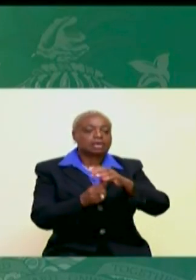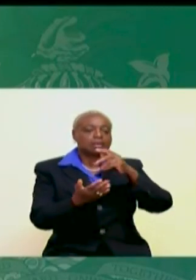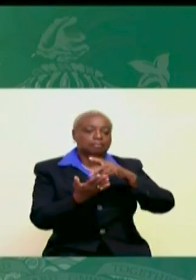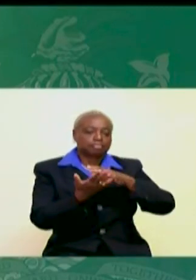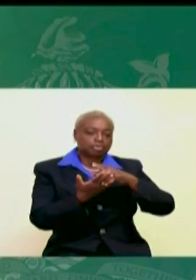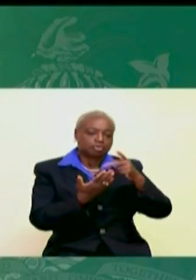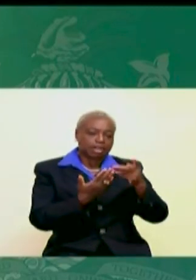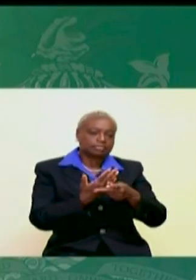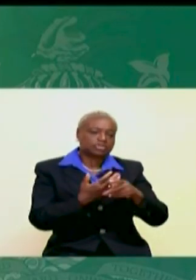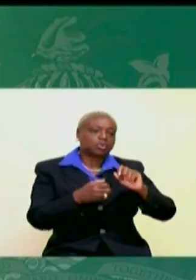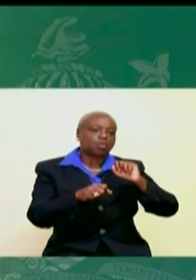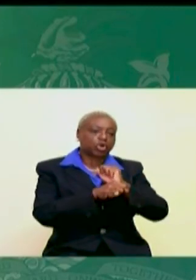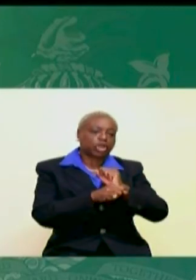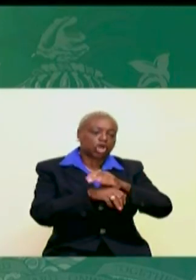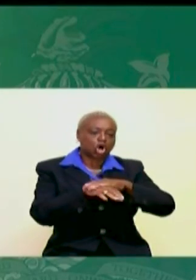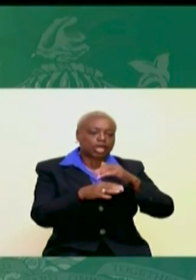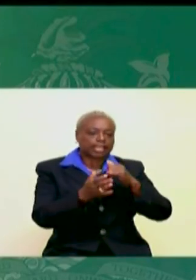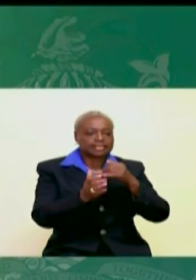and